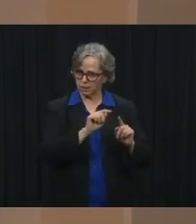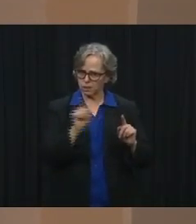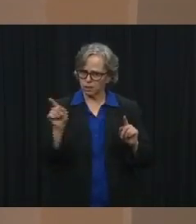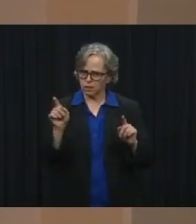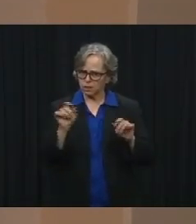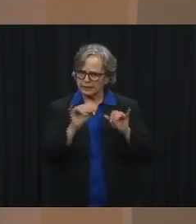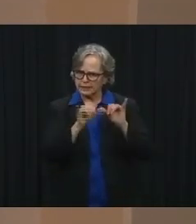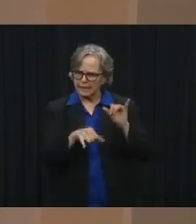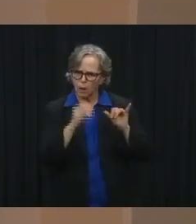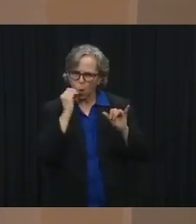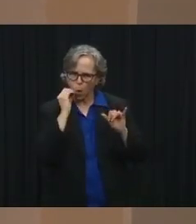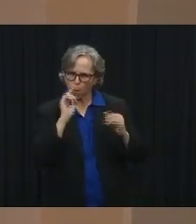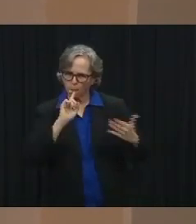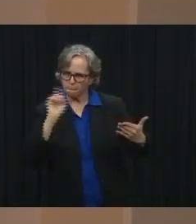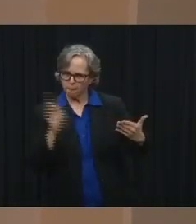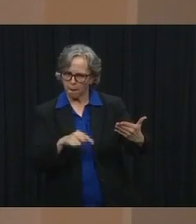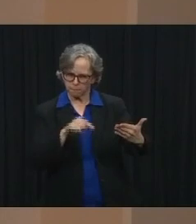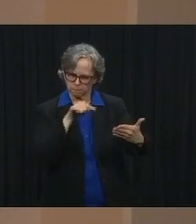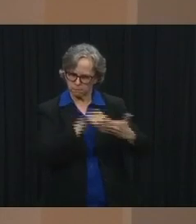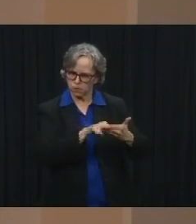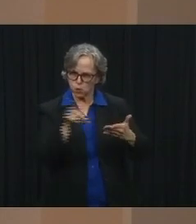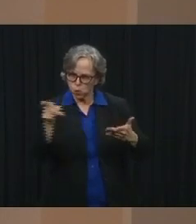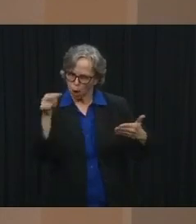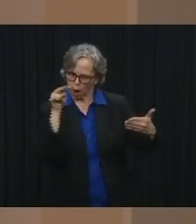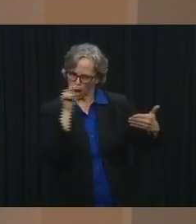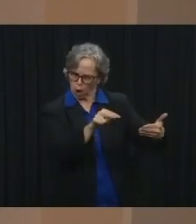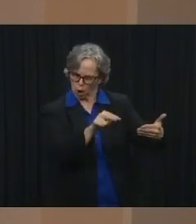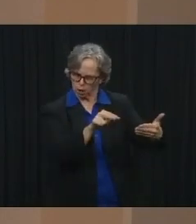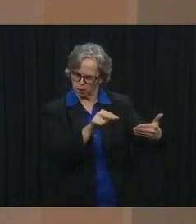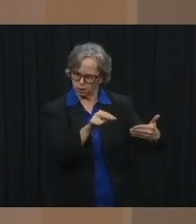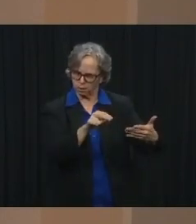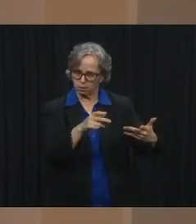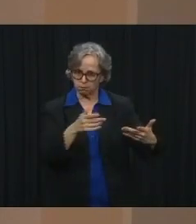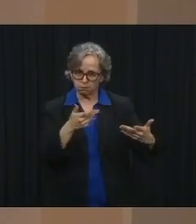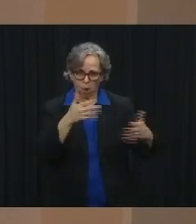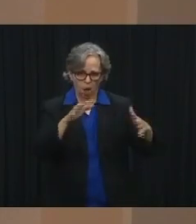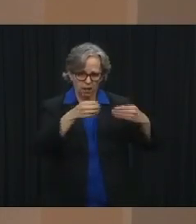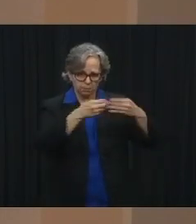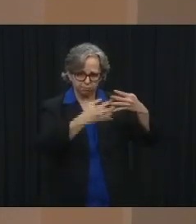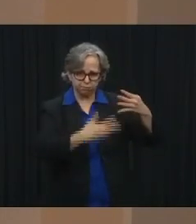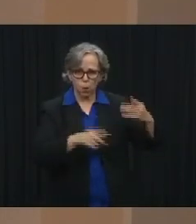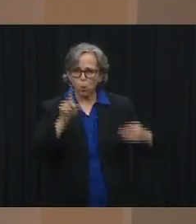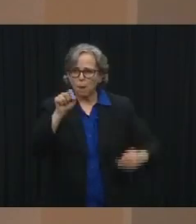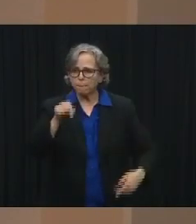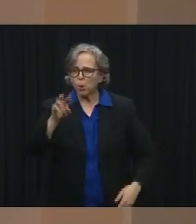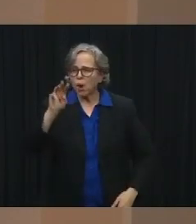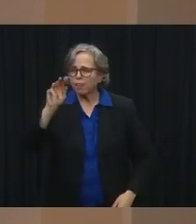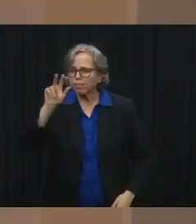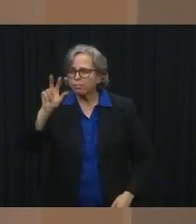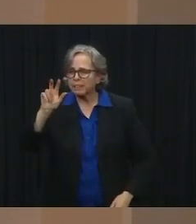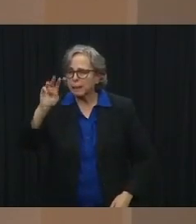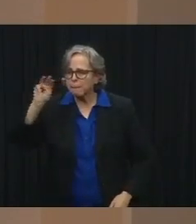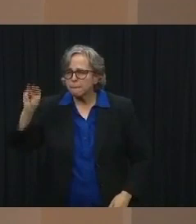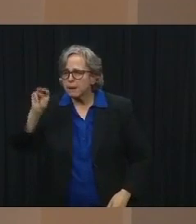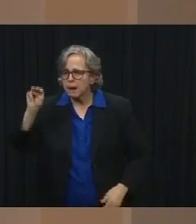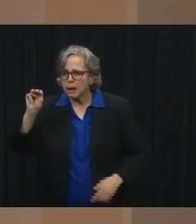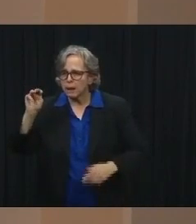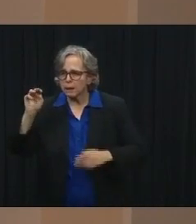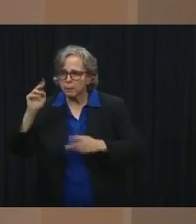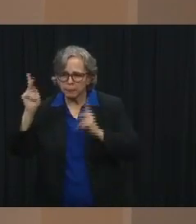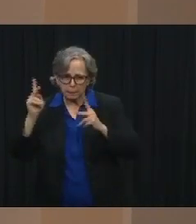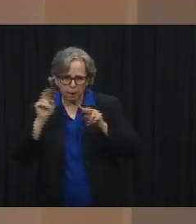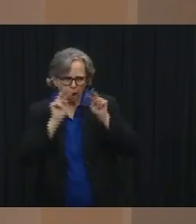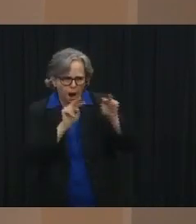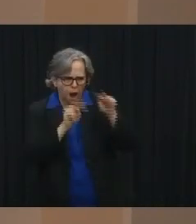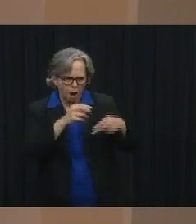That site has already had 1.3 million hits today. At the moment that we announced this